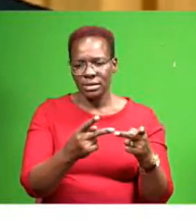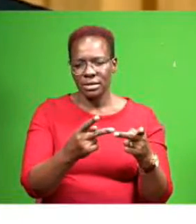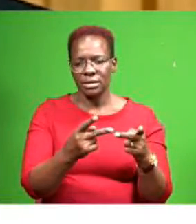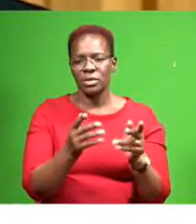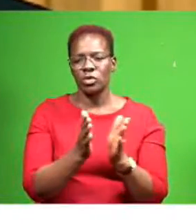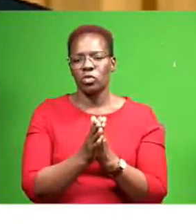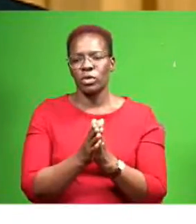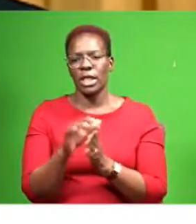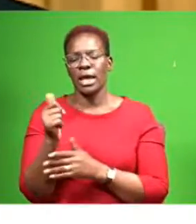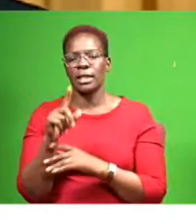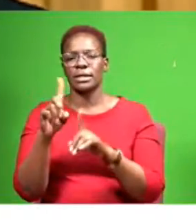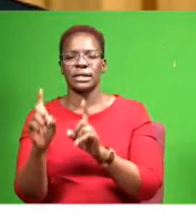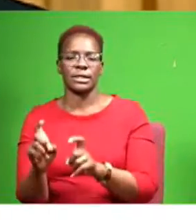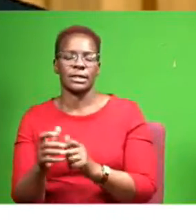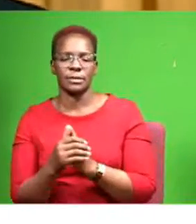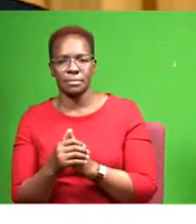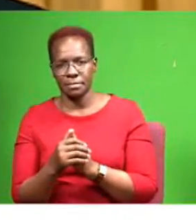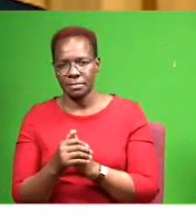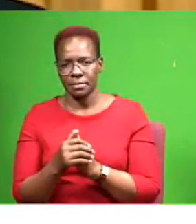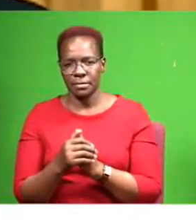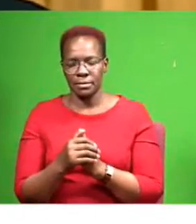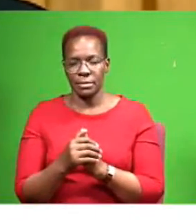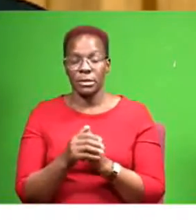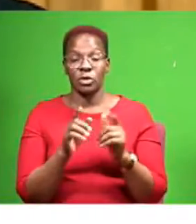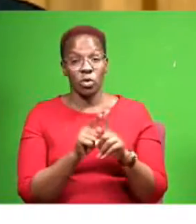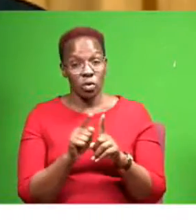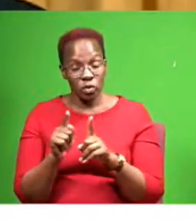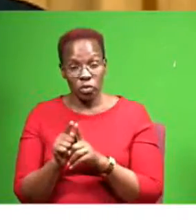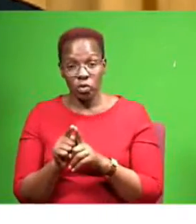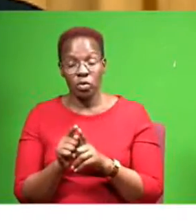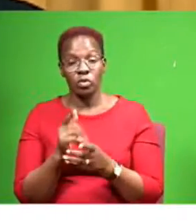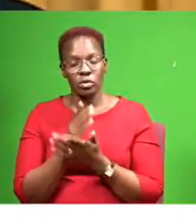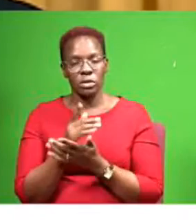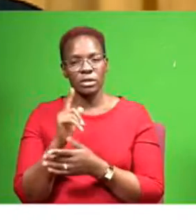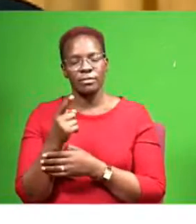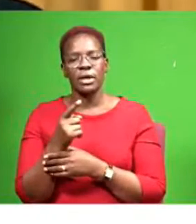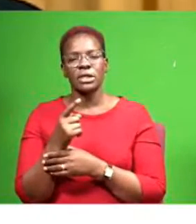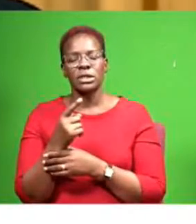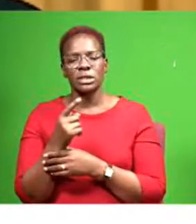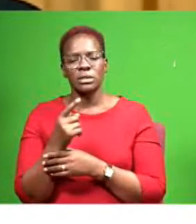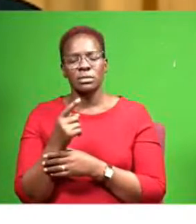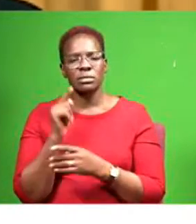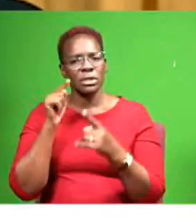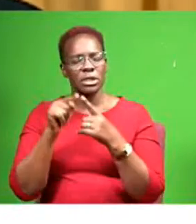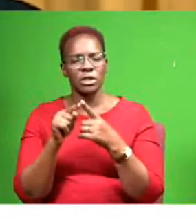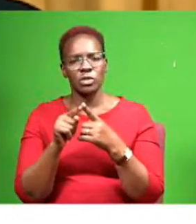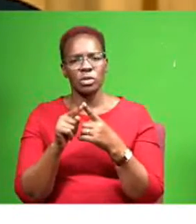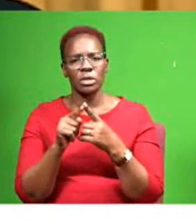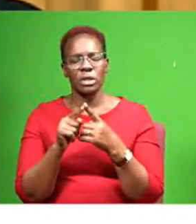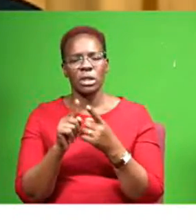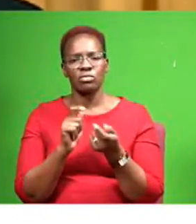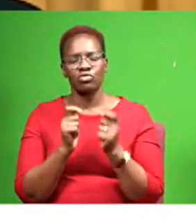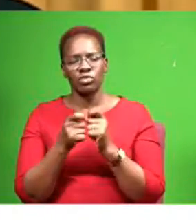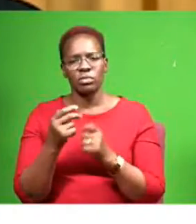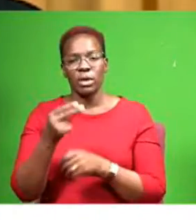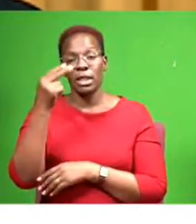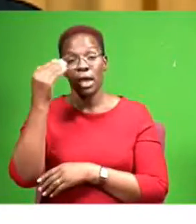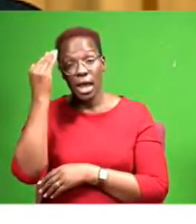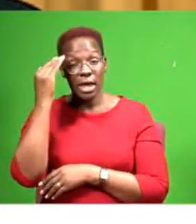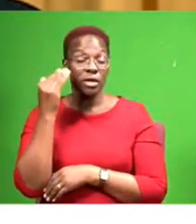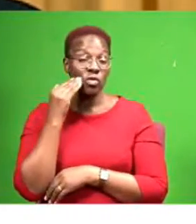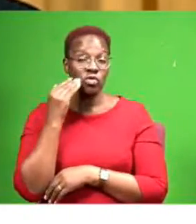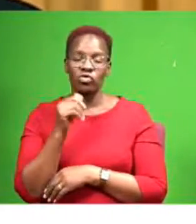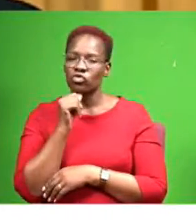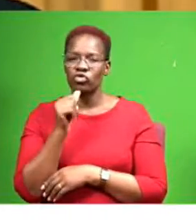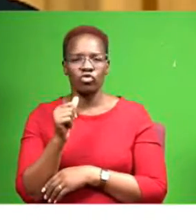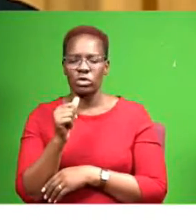and substantive tests. Accordingly, the fact-intensive determination that was adverted to by the High Court should not be one